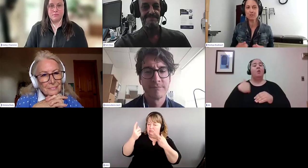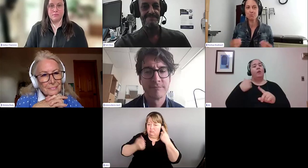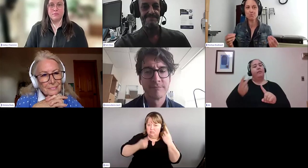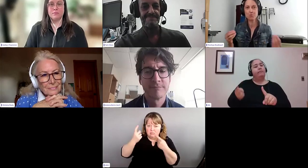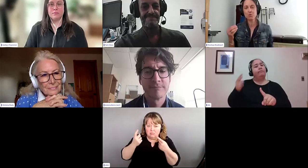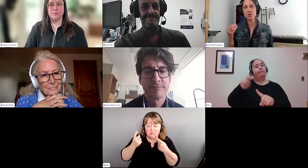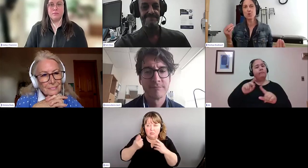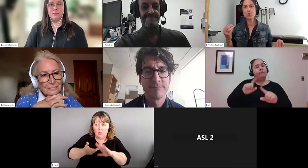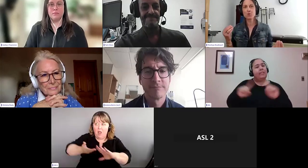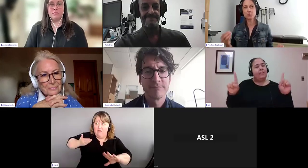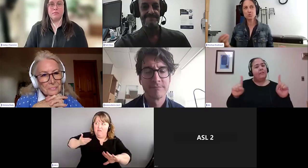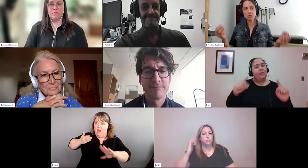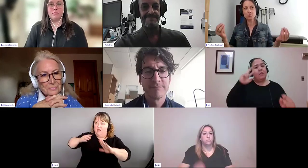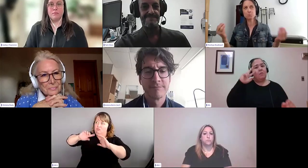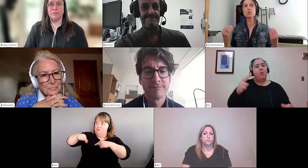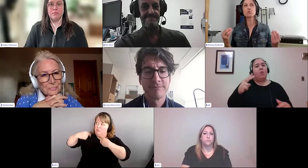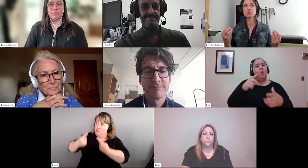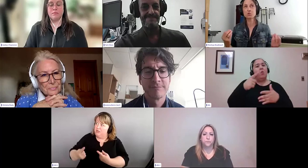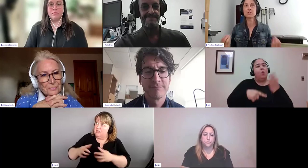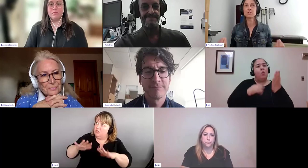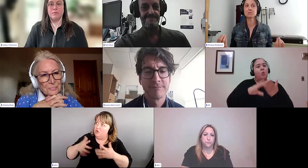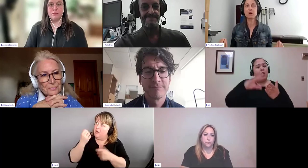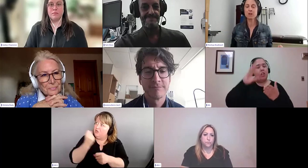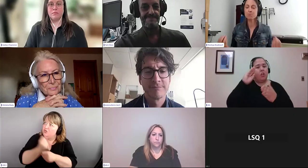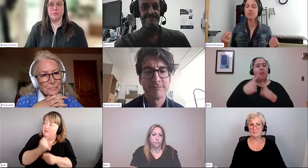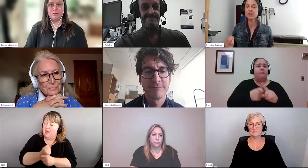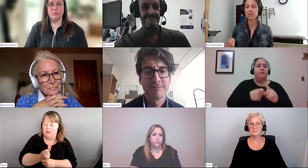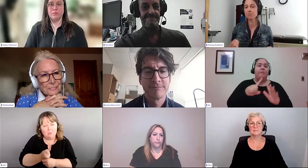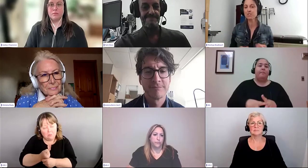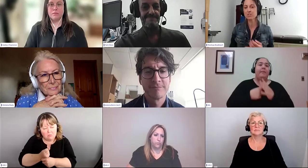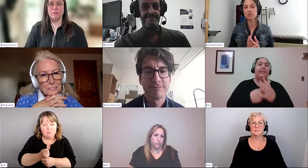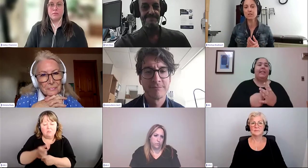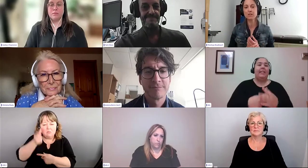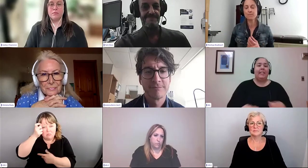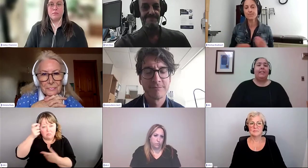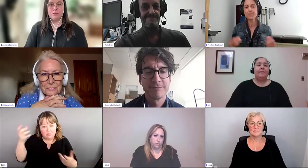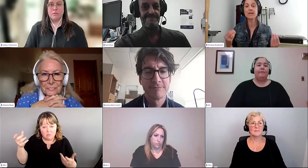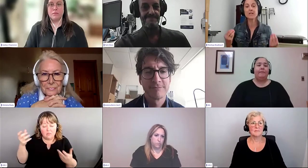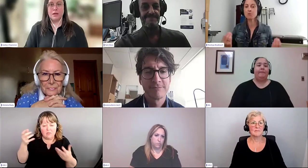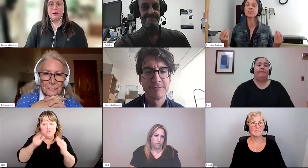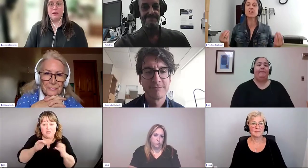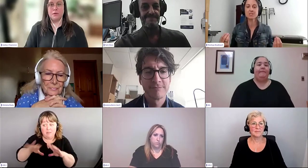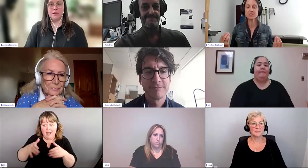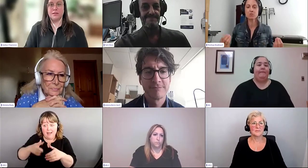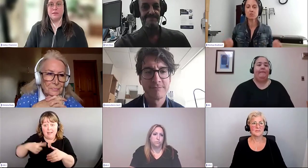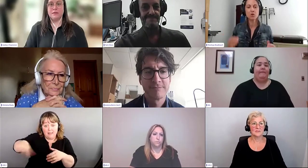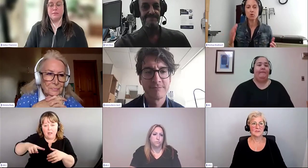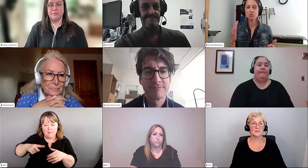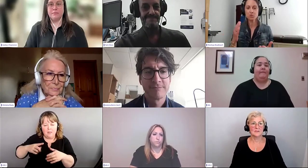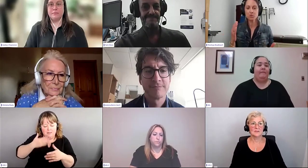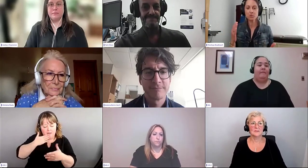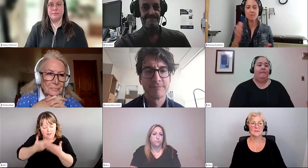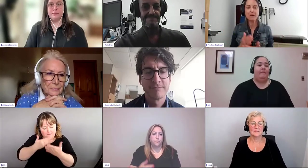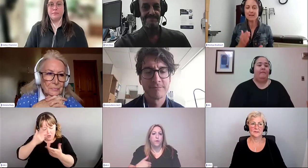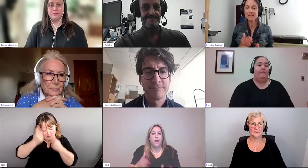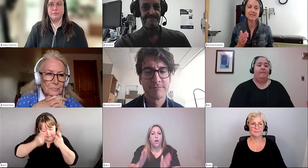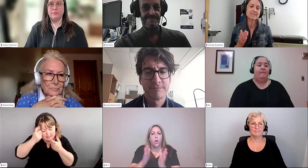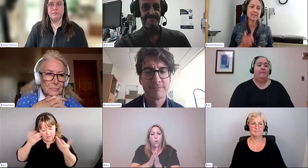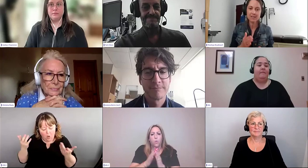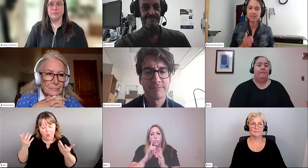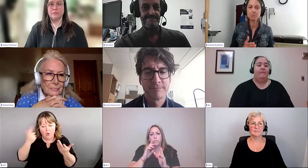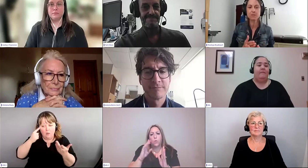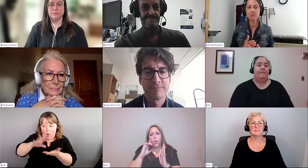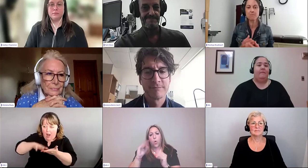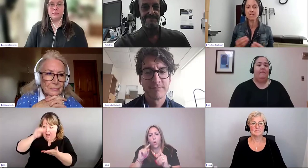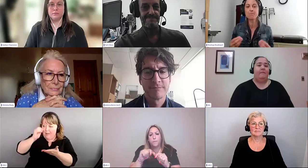we learned, what we've worked from the beginning, and we ask, and I hope, and for our team it's this, we